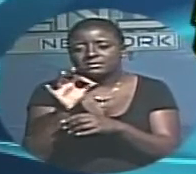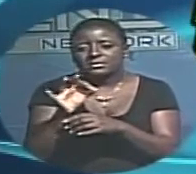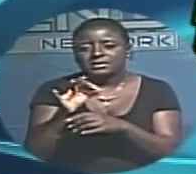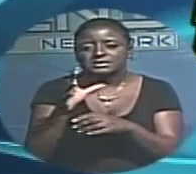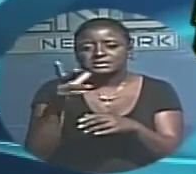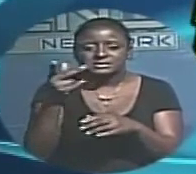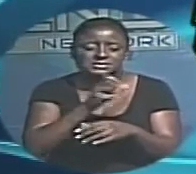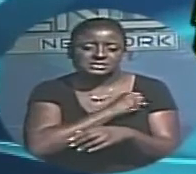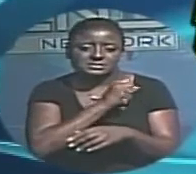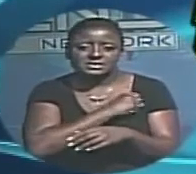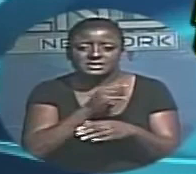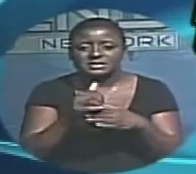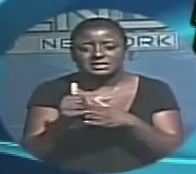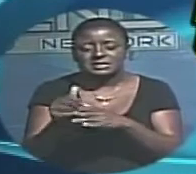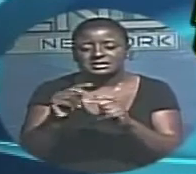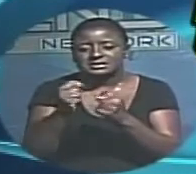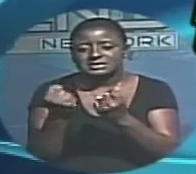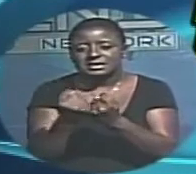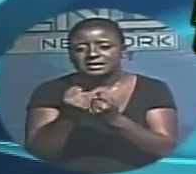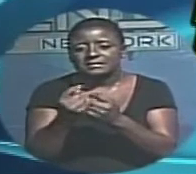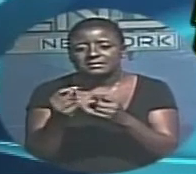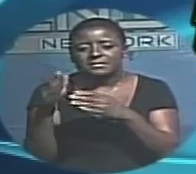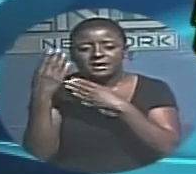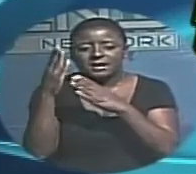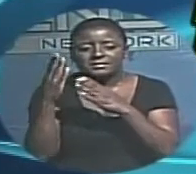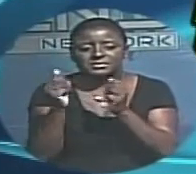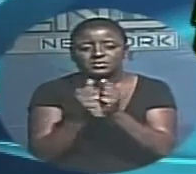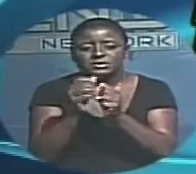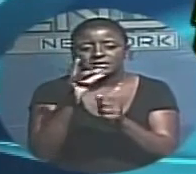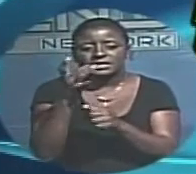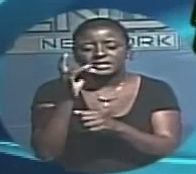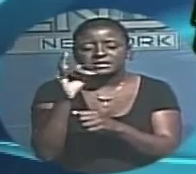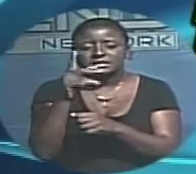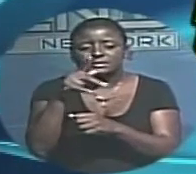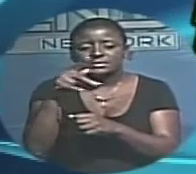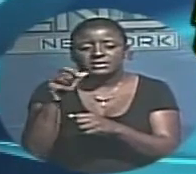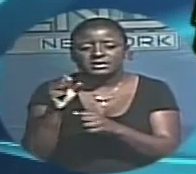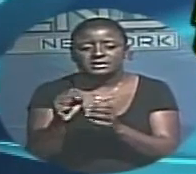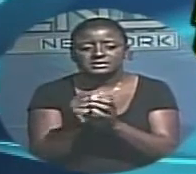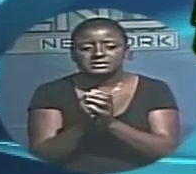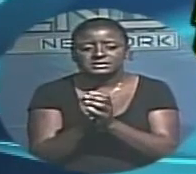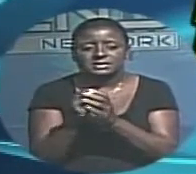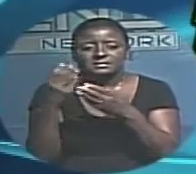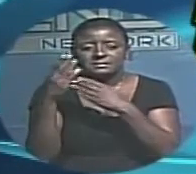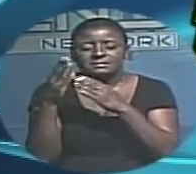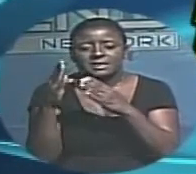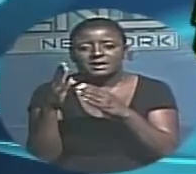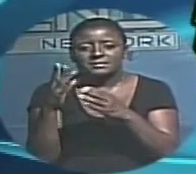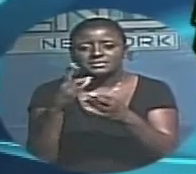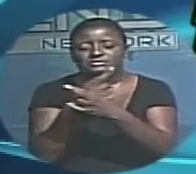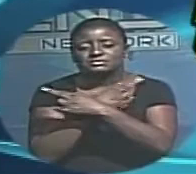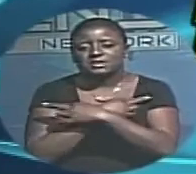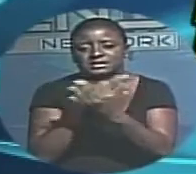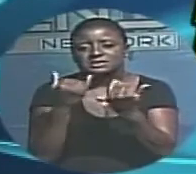Bahamas with 18 points. Mitch Johnson with 11 and 6 assists, and Leon Cooper with 10 points. Bahamas rest